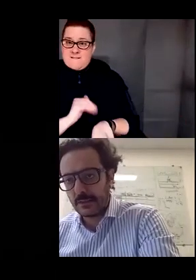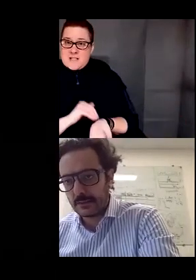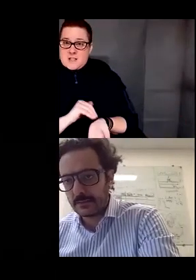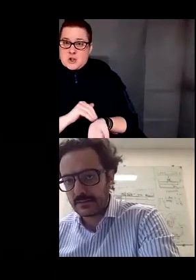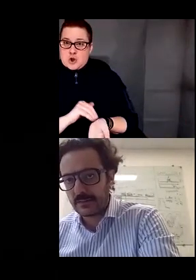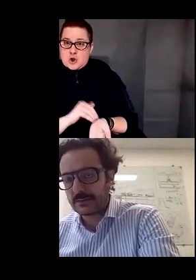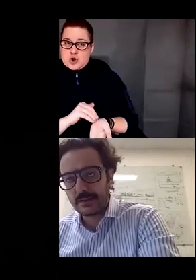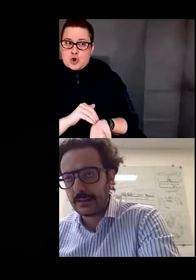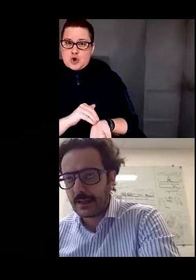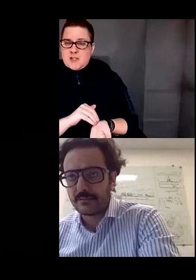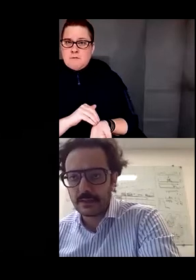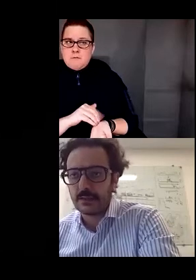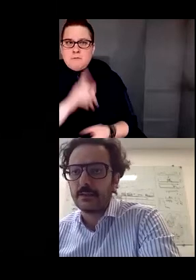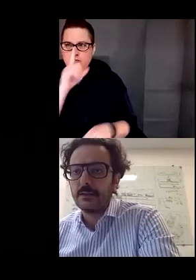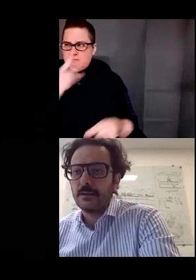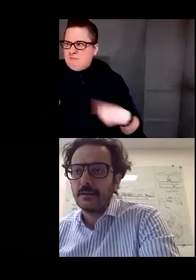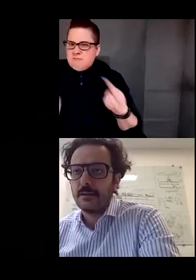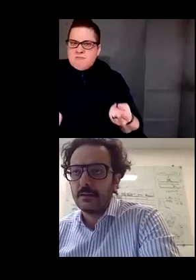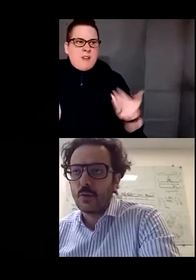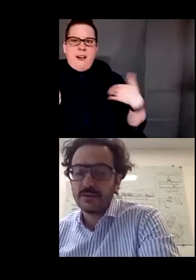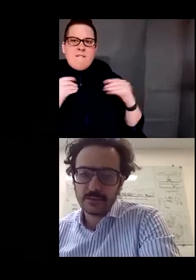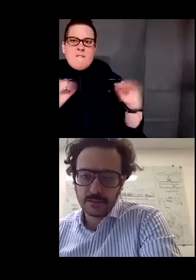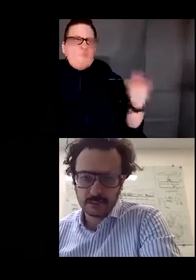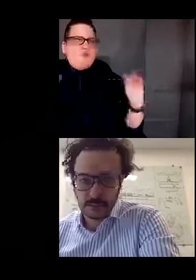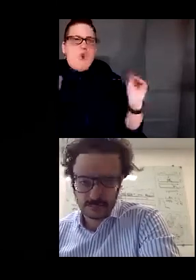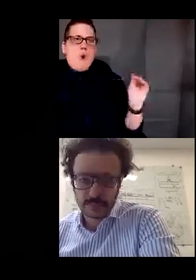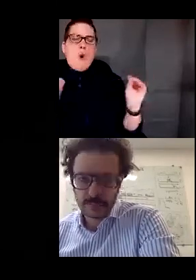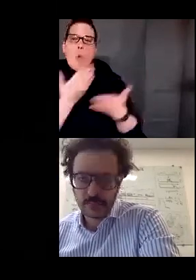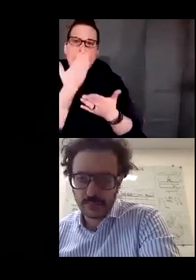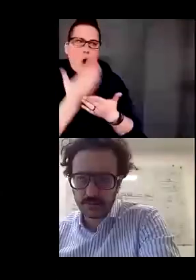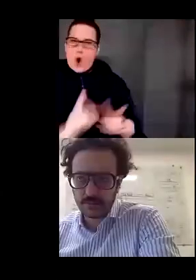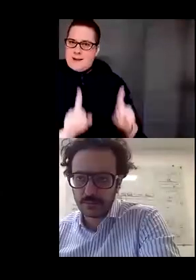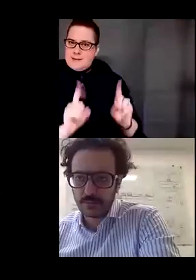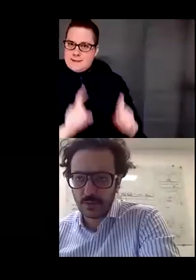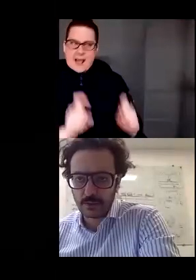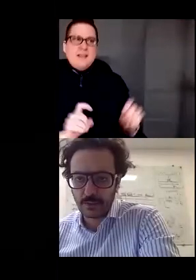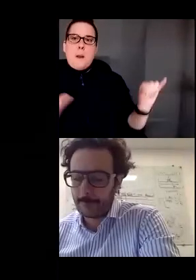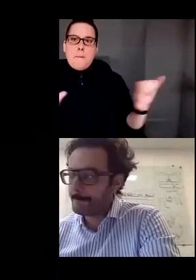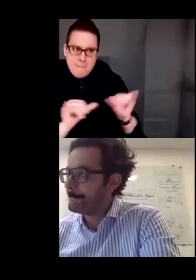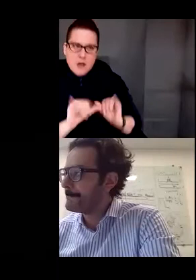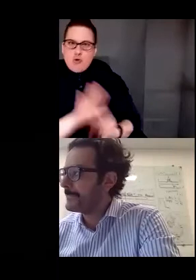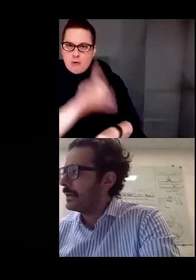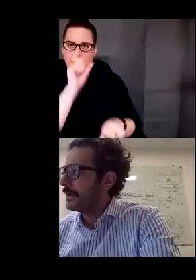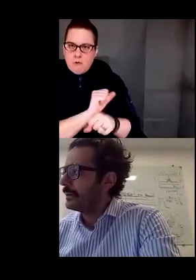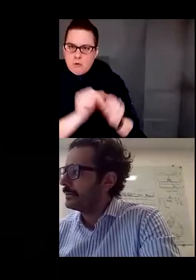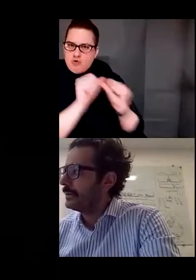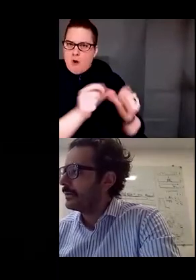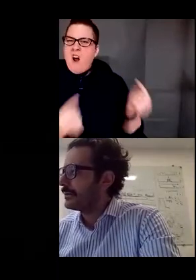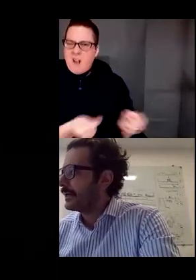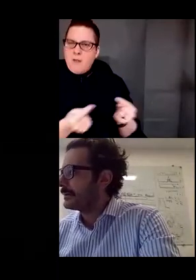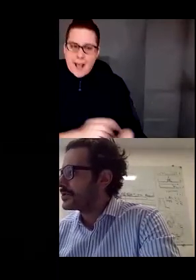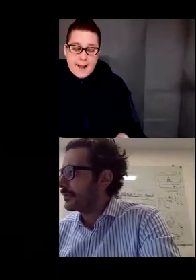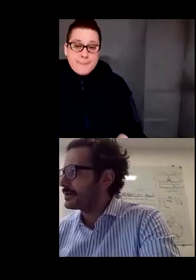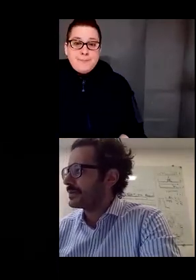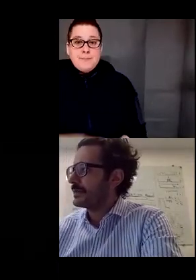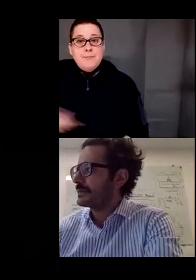to date does not really have any quantitative test for chronic pain. And here on the